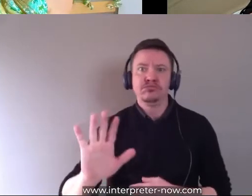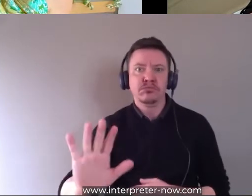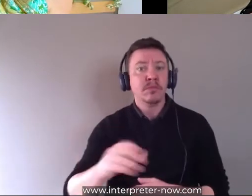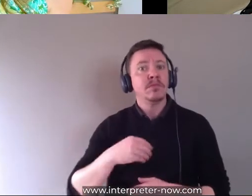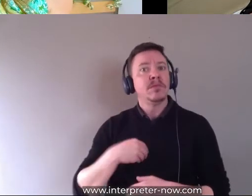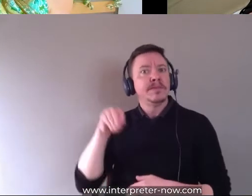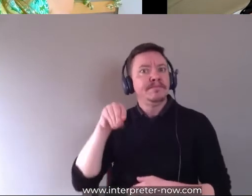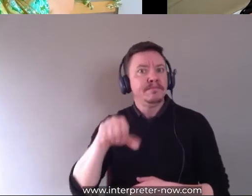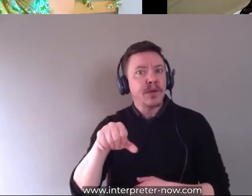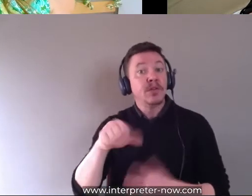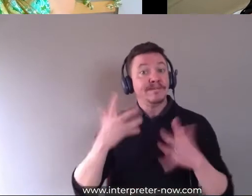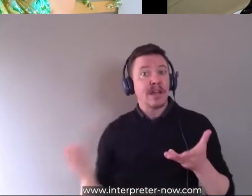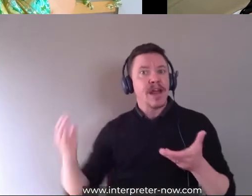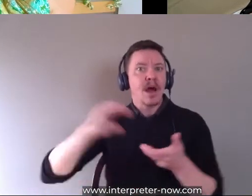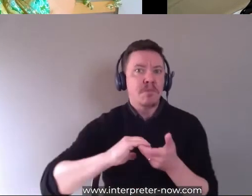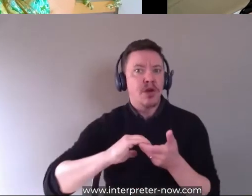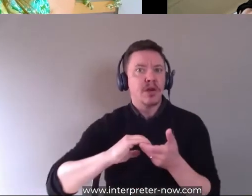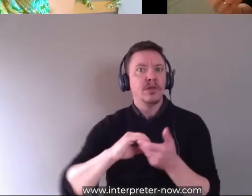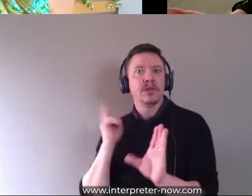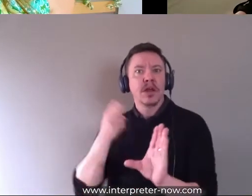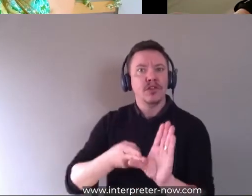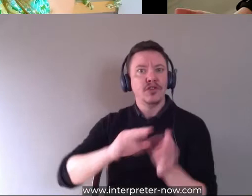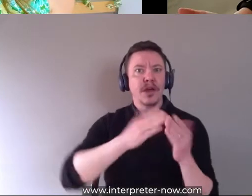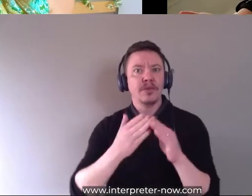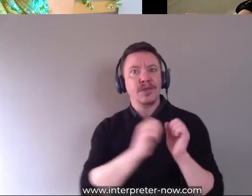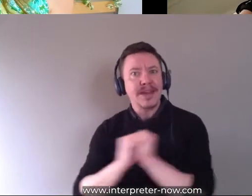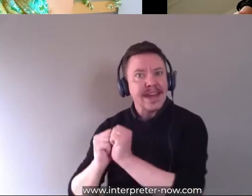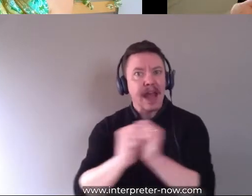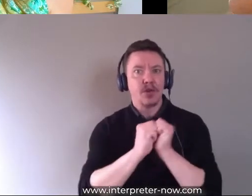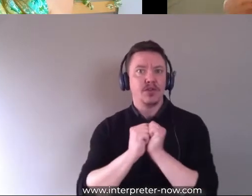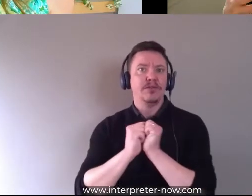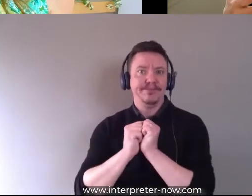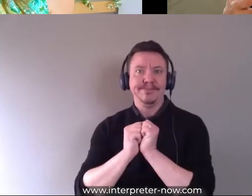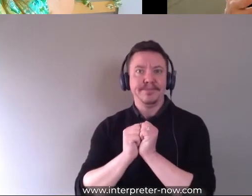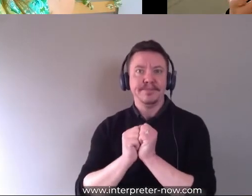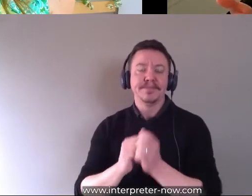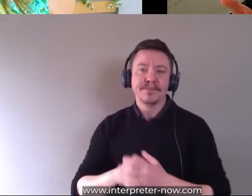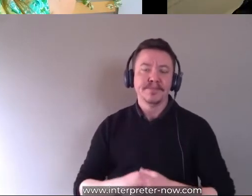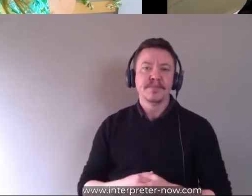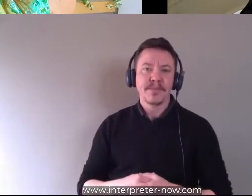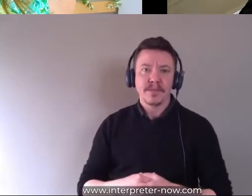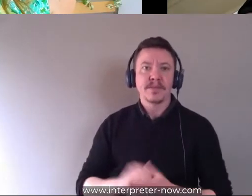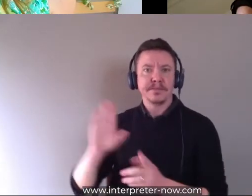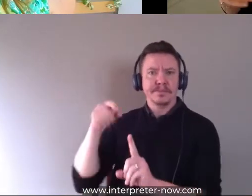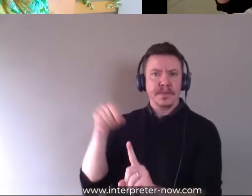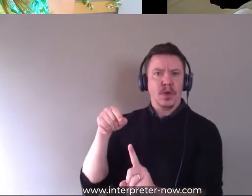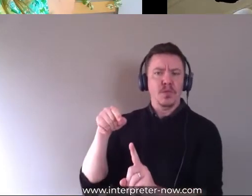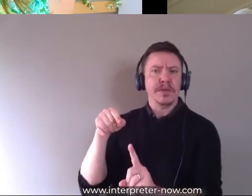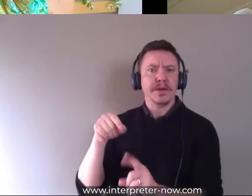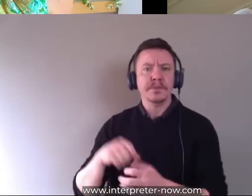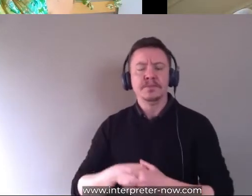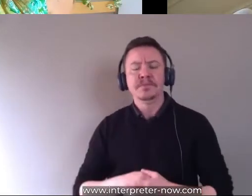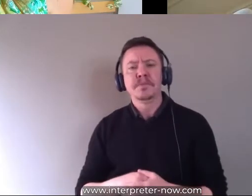and partner and be a part of a community together, several communities together. And to your point, Melinda, of, you